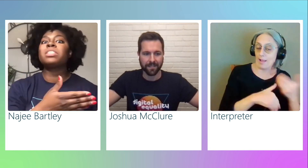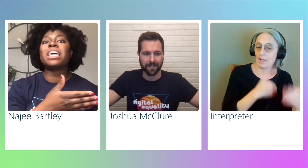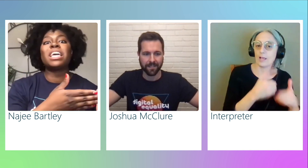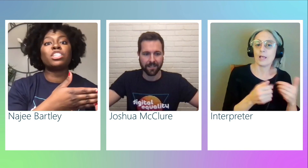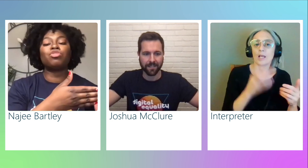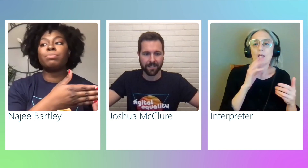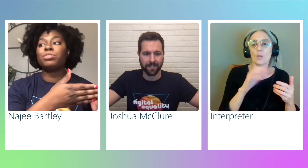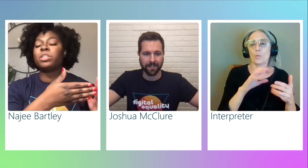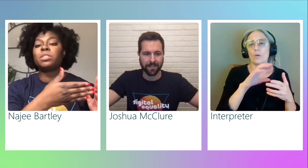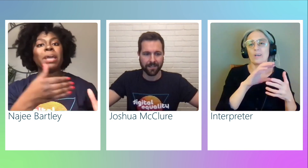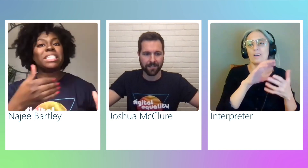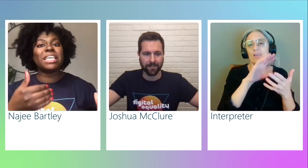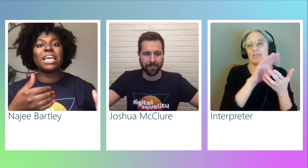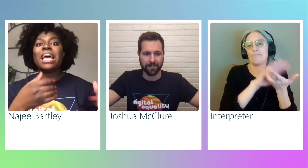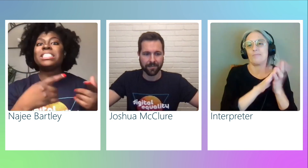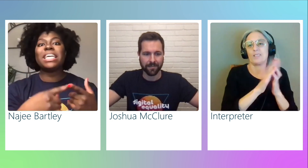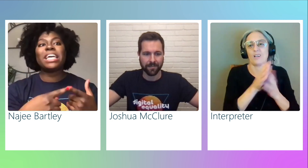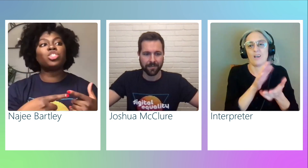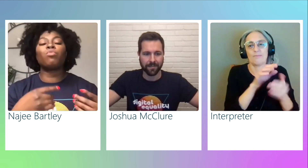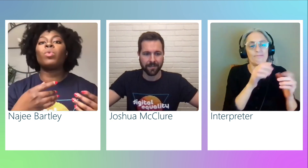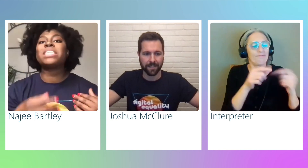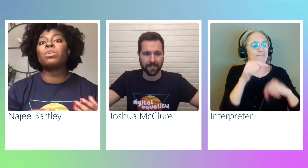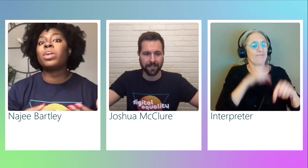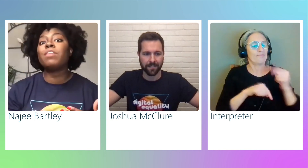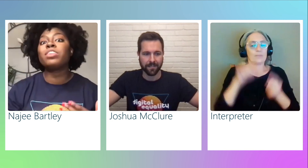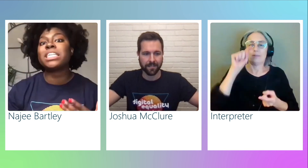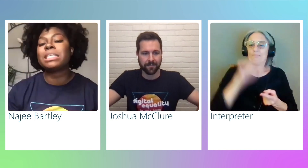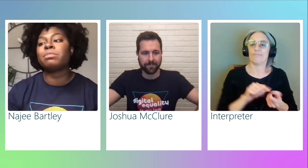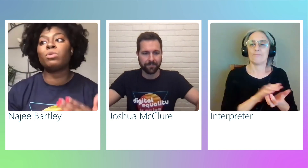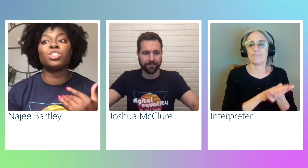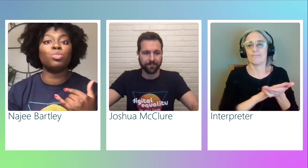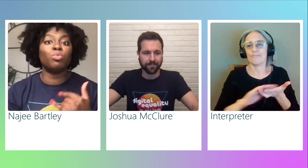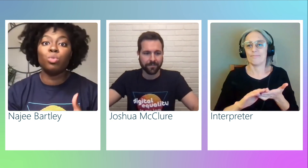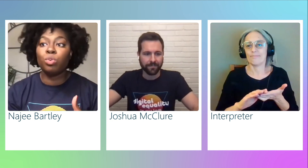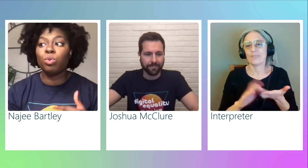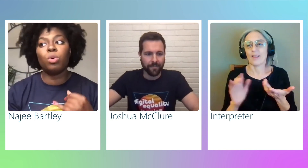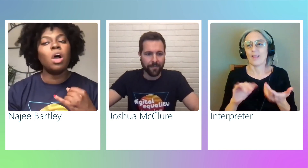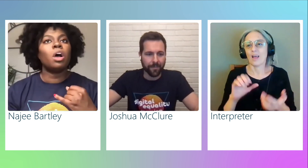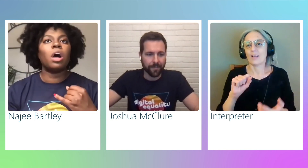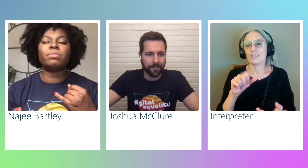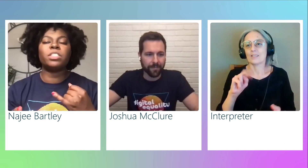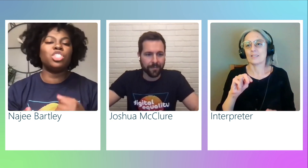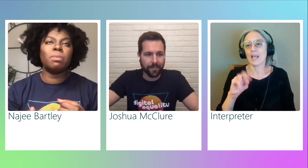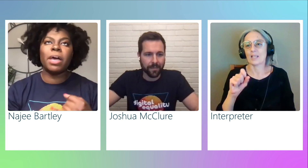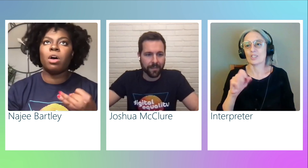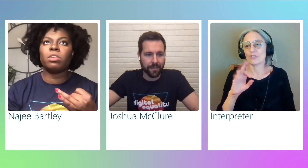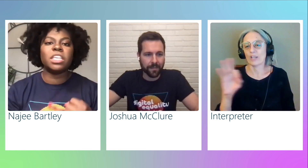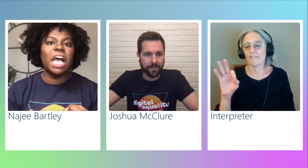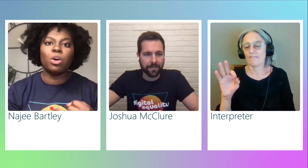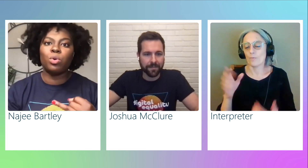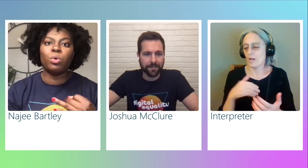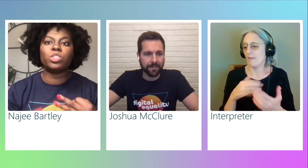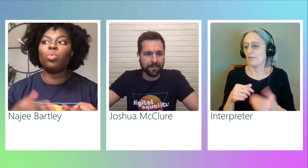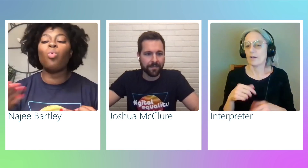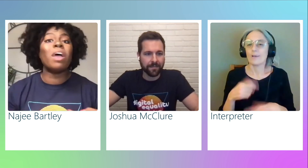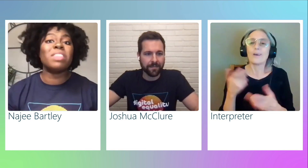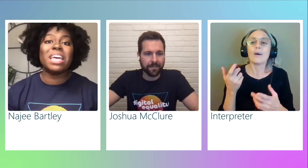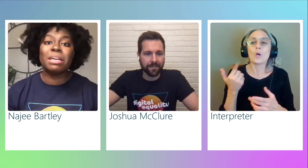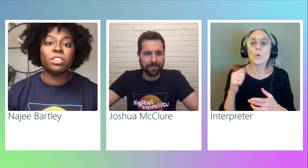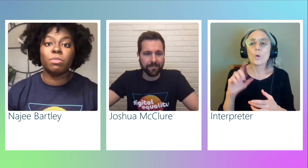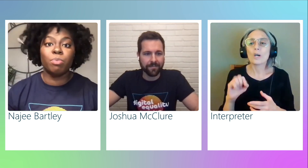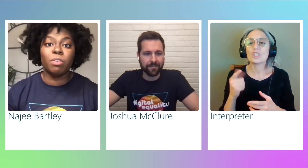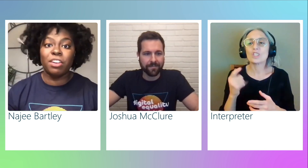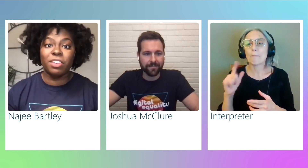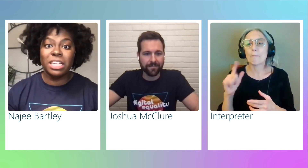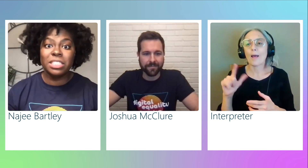and it's most likely going to strip to its basic sans serif, whatever is acceptable to Google, to Gmail, to Yahoo, to whoever that